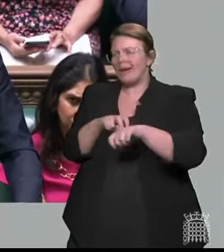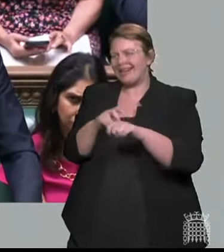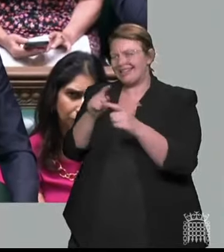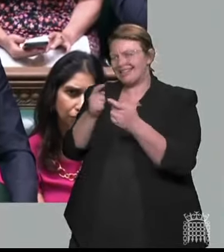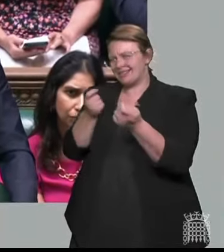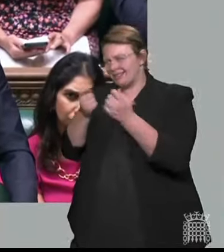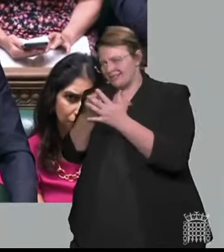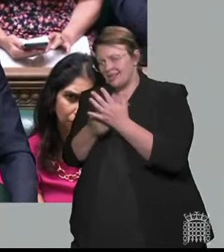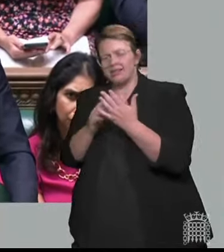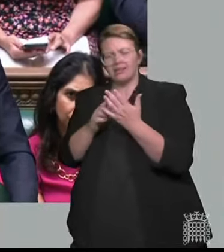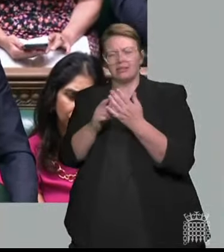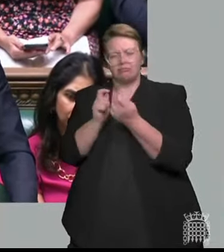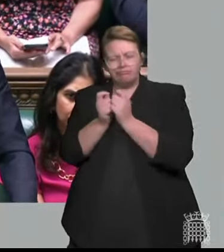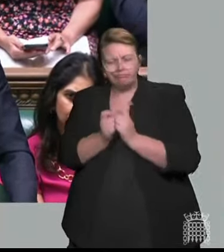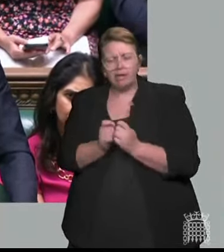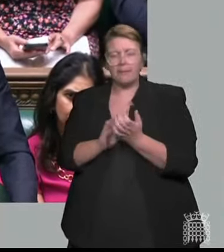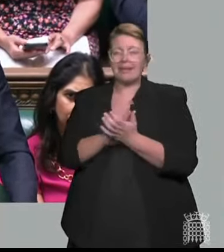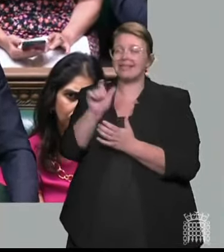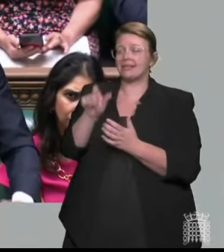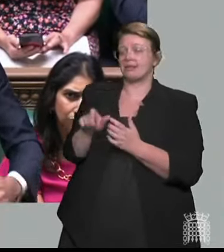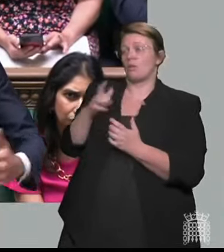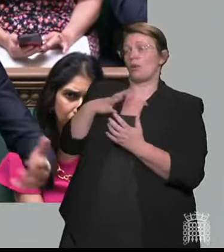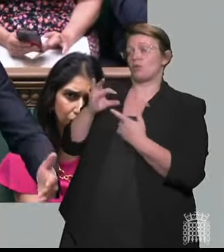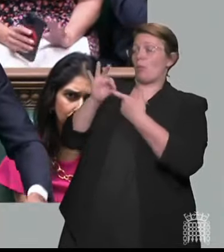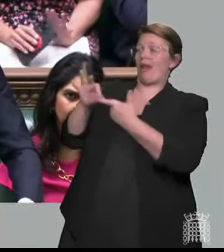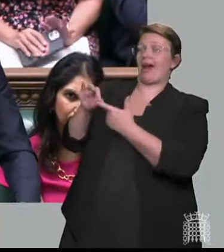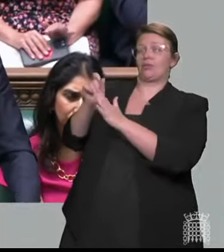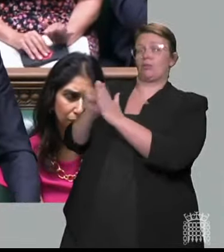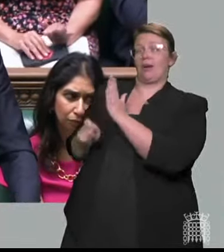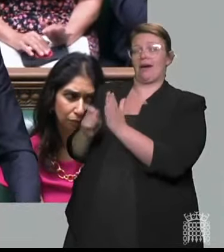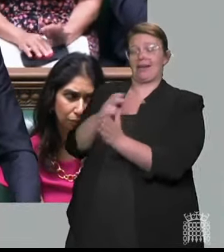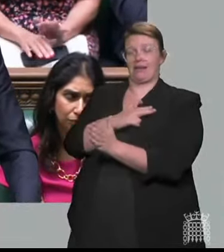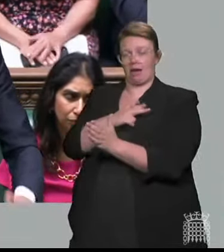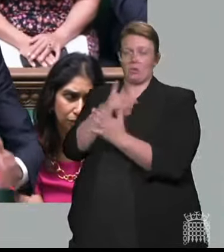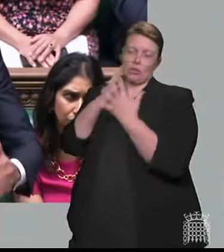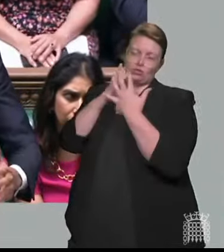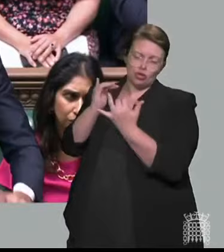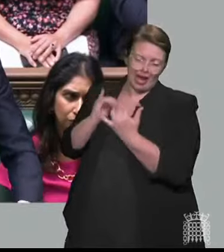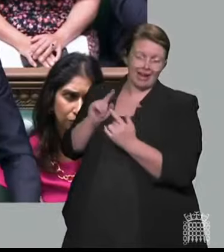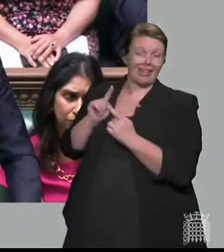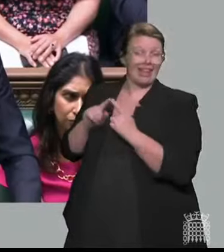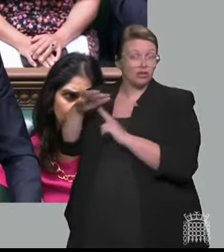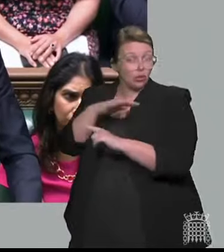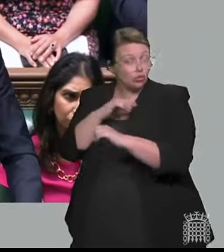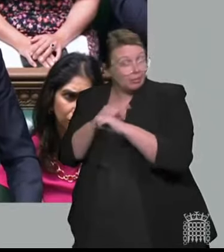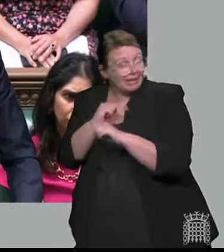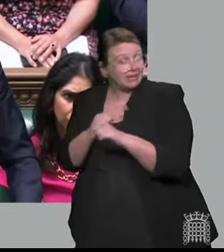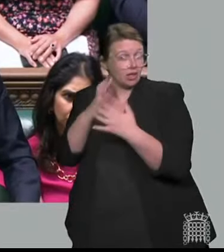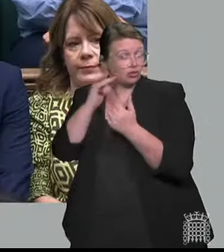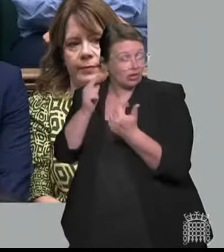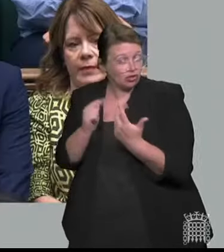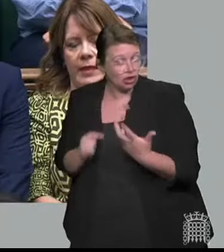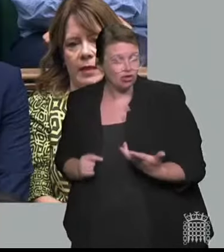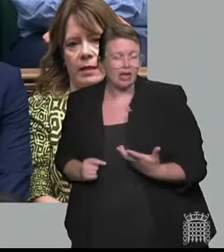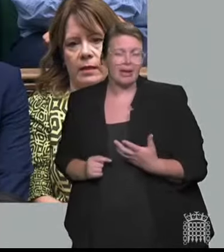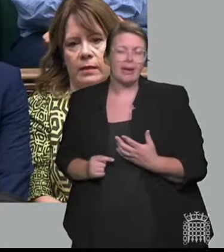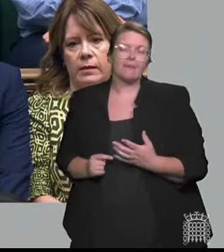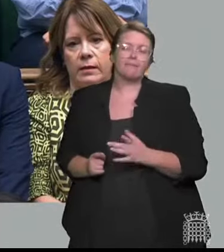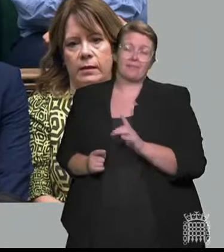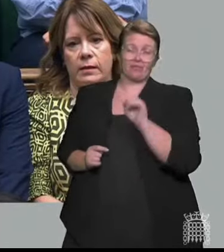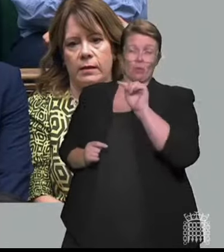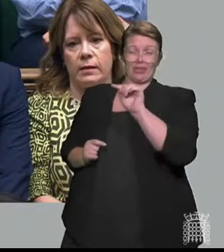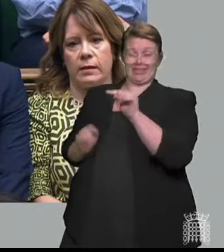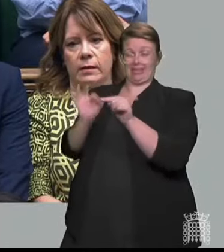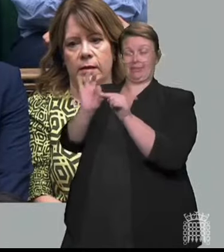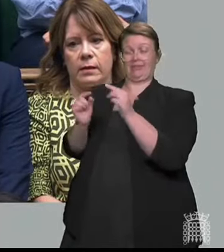people apply for firearms is assessed properly, including checks on social media. With regard to the matter that he specifically raises, the Home Office is